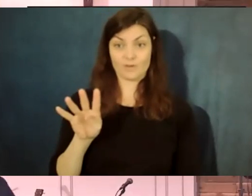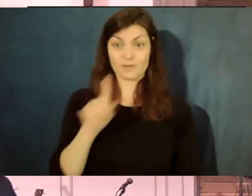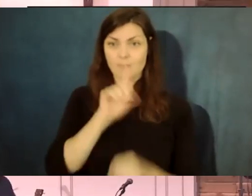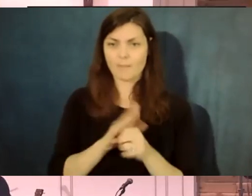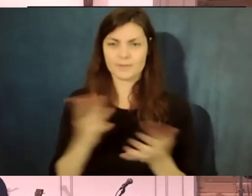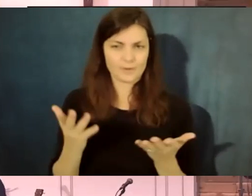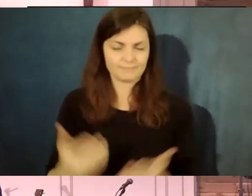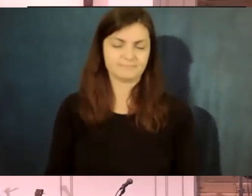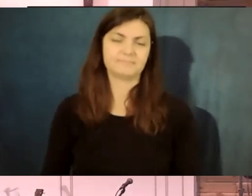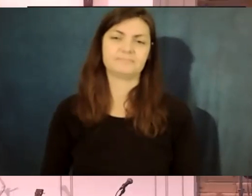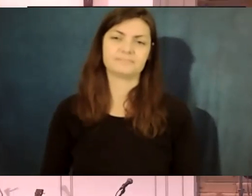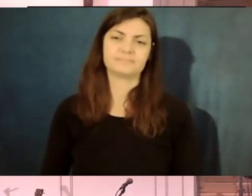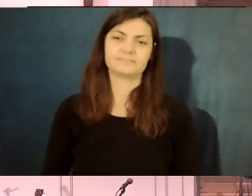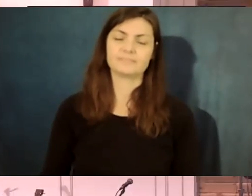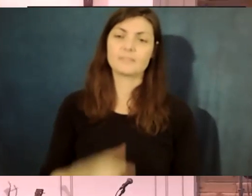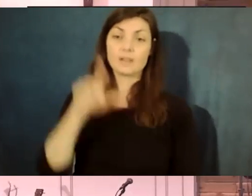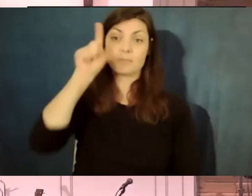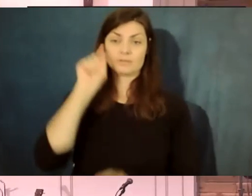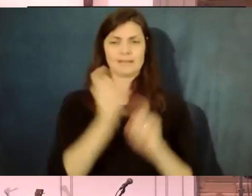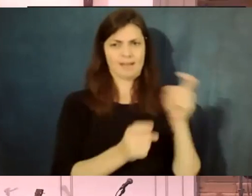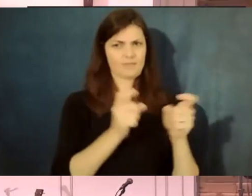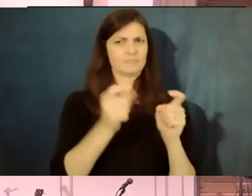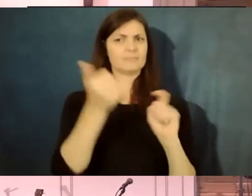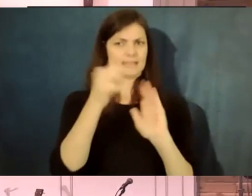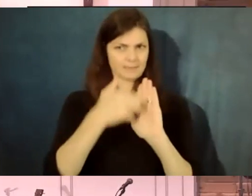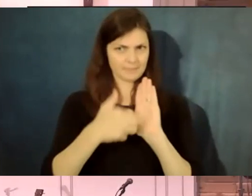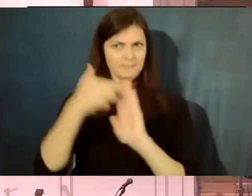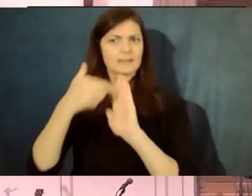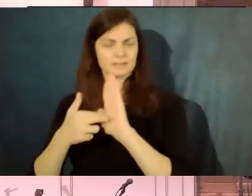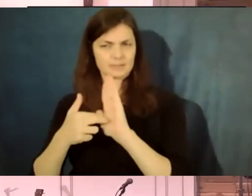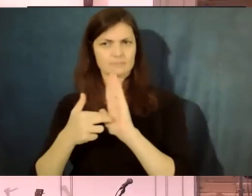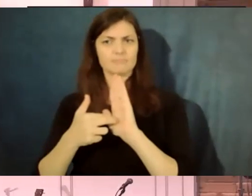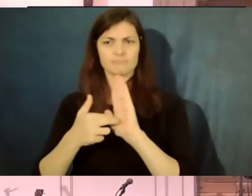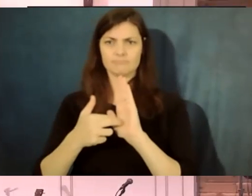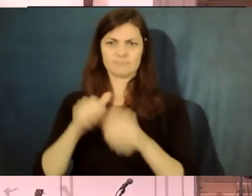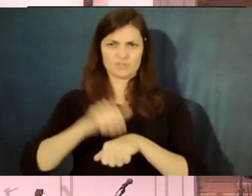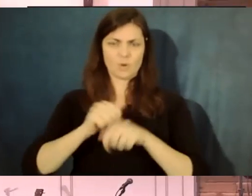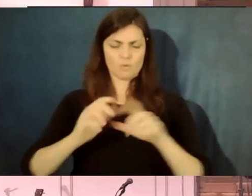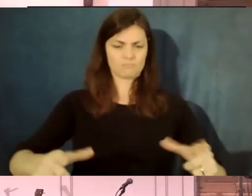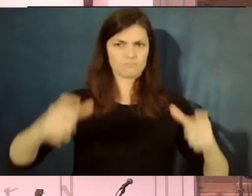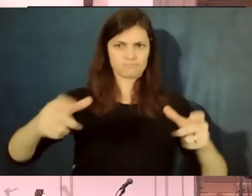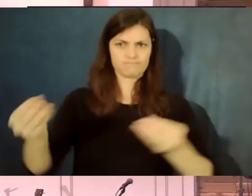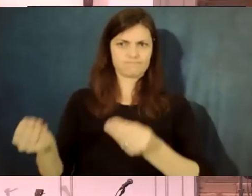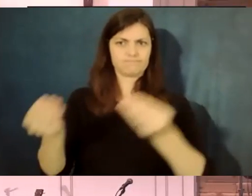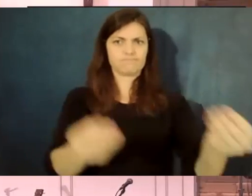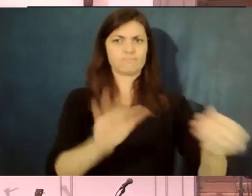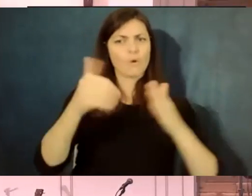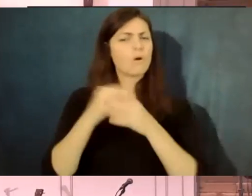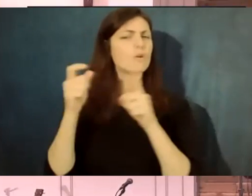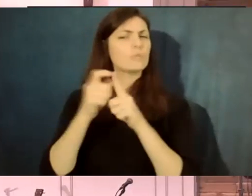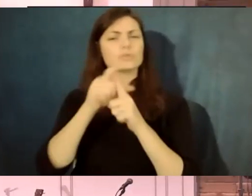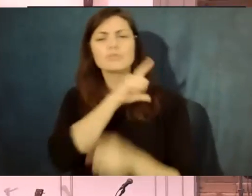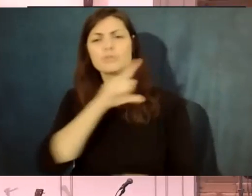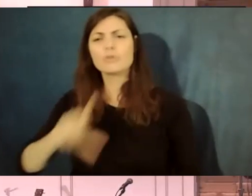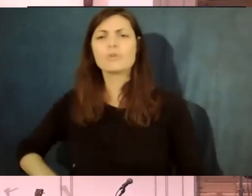promised. He gave them the whole law, gave them the Ten Commandments. So Moses came and told all the people the words of the Lord and all the judgments, and